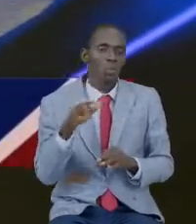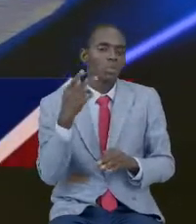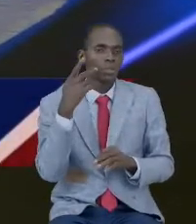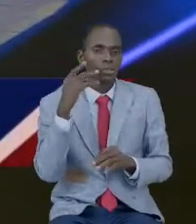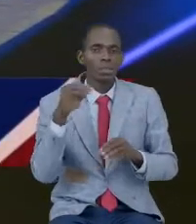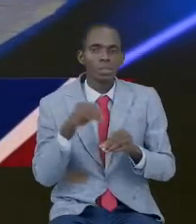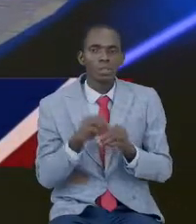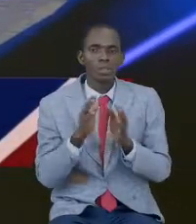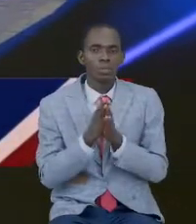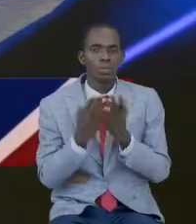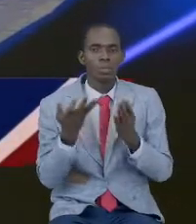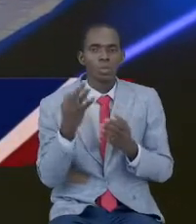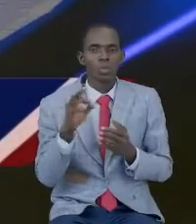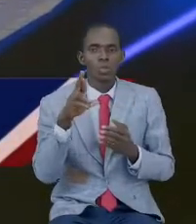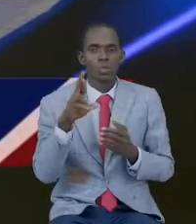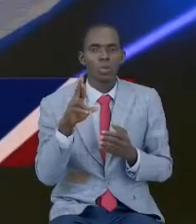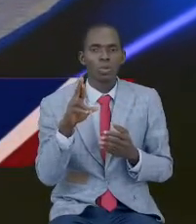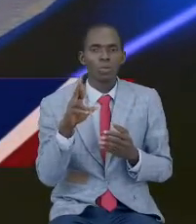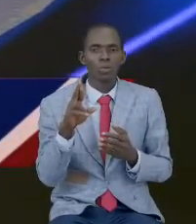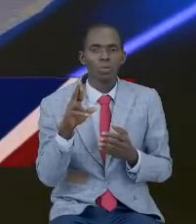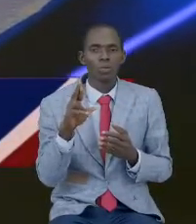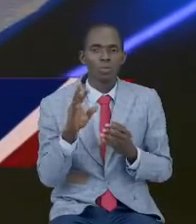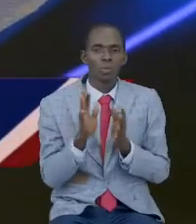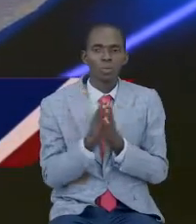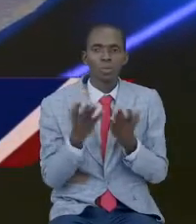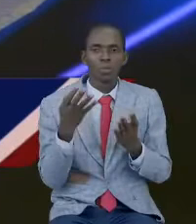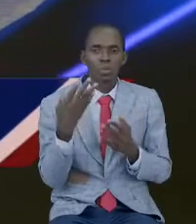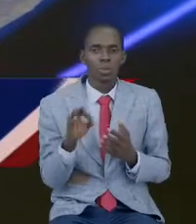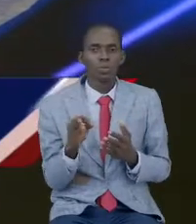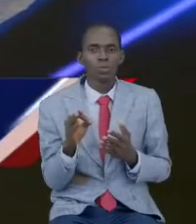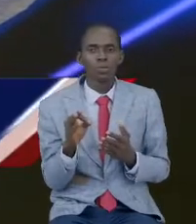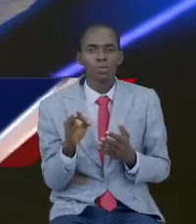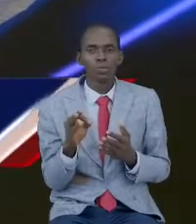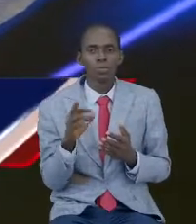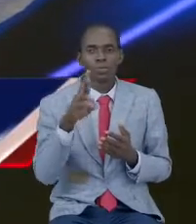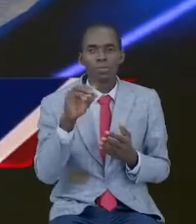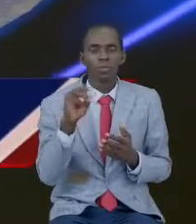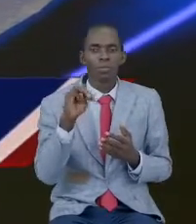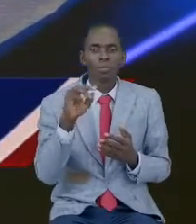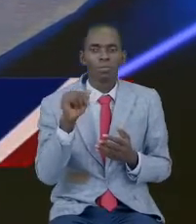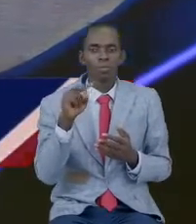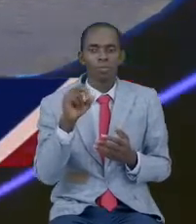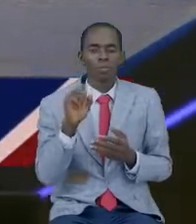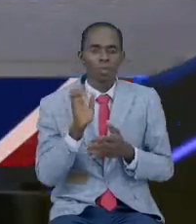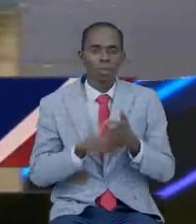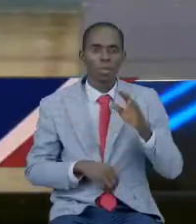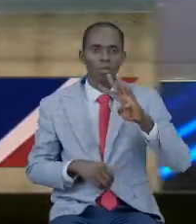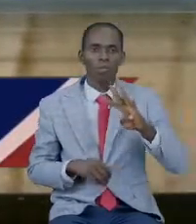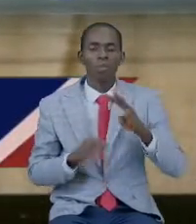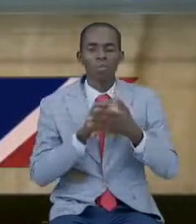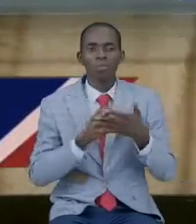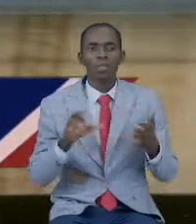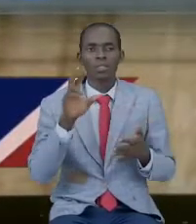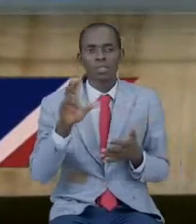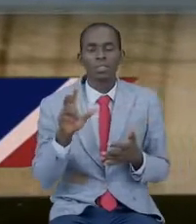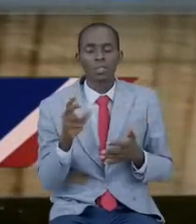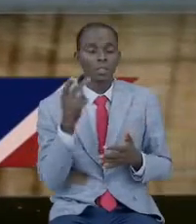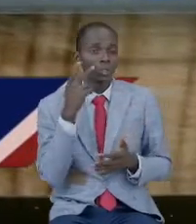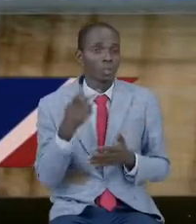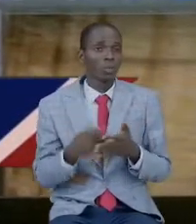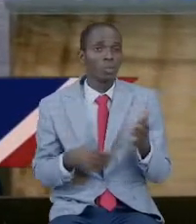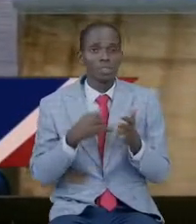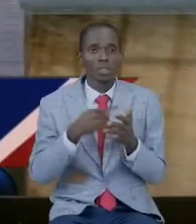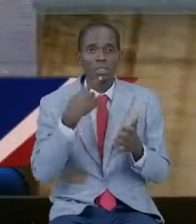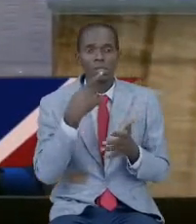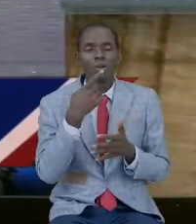3. But what says the scripture? Look at that. All the time,